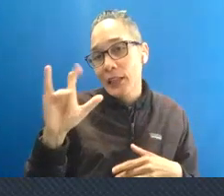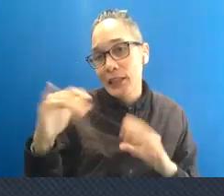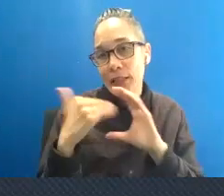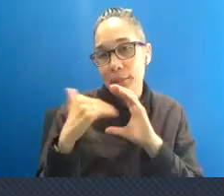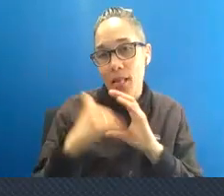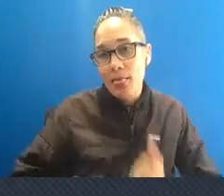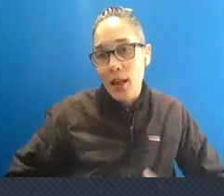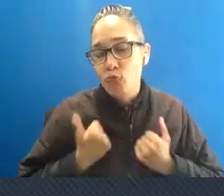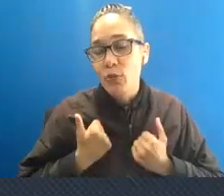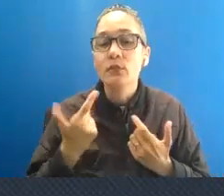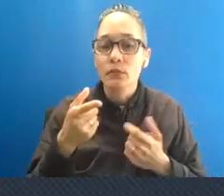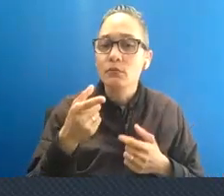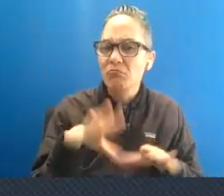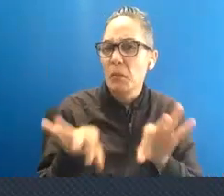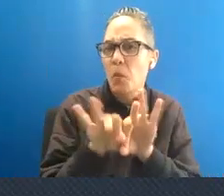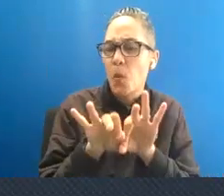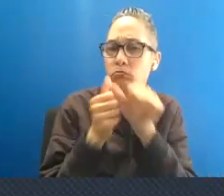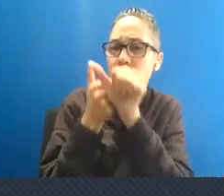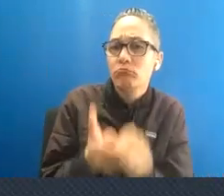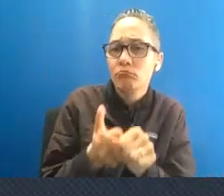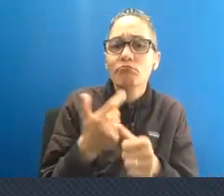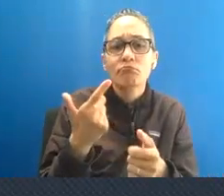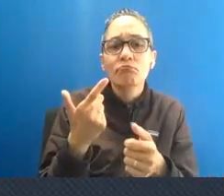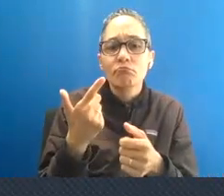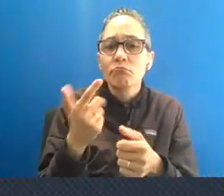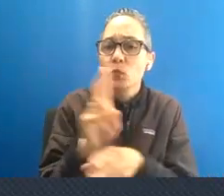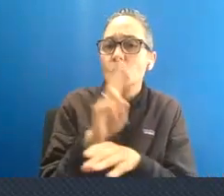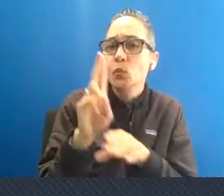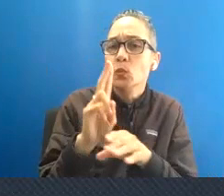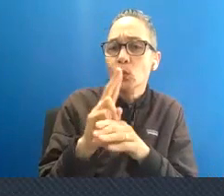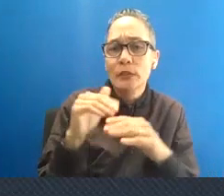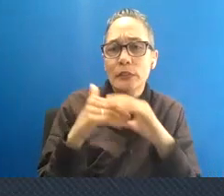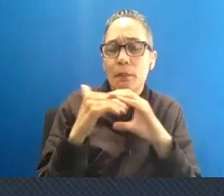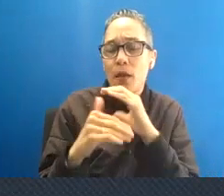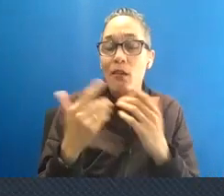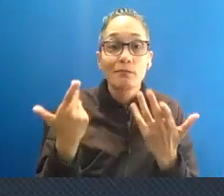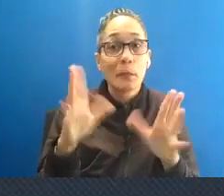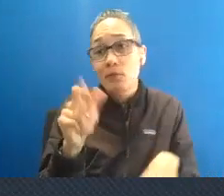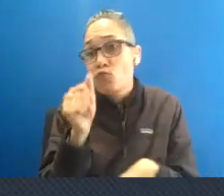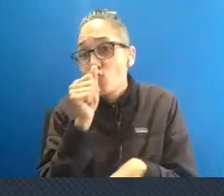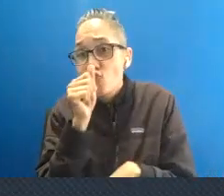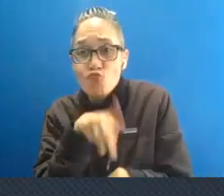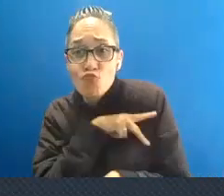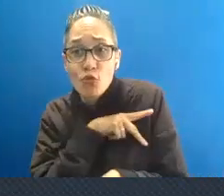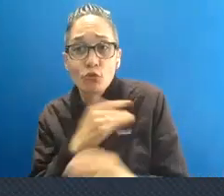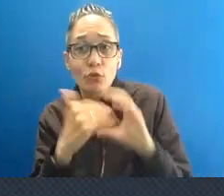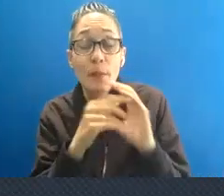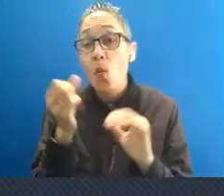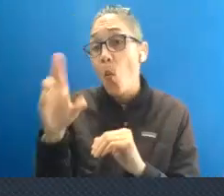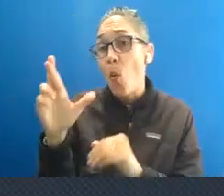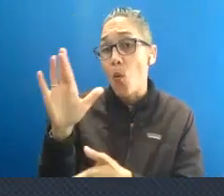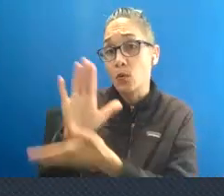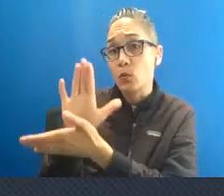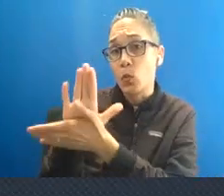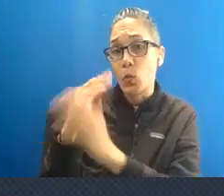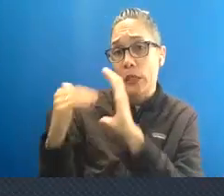Email address, you just want to make sure that you're using an email address that you have easy access to. So this could be a personal email address or your